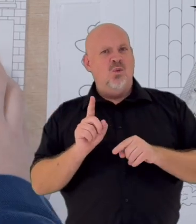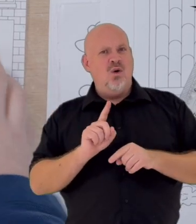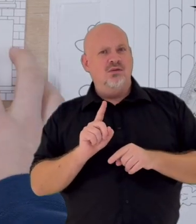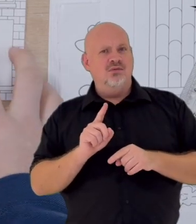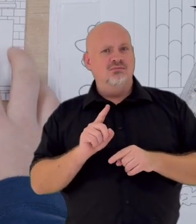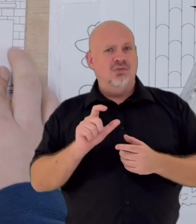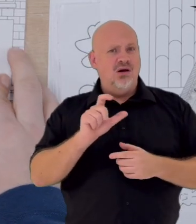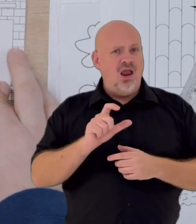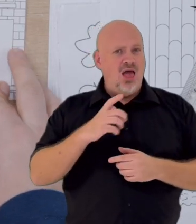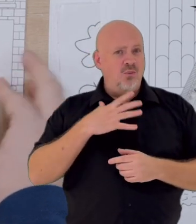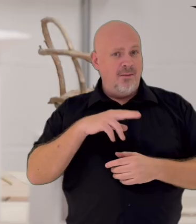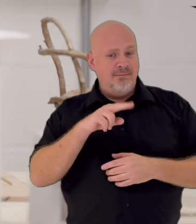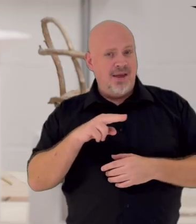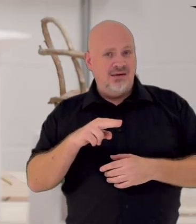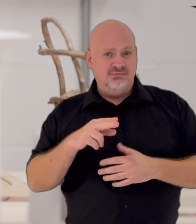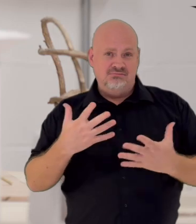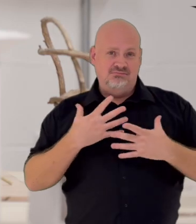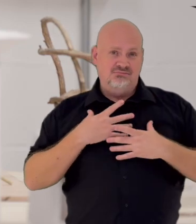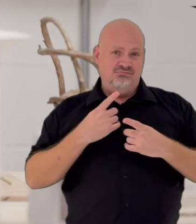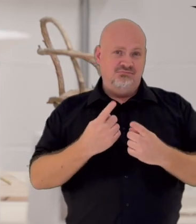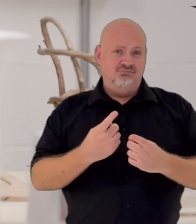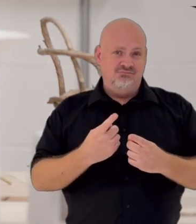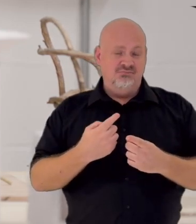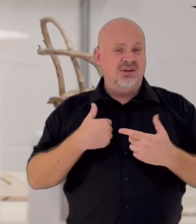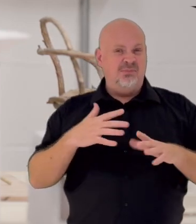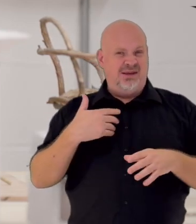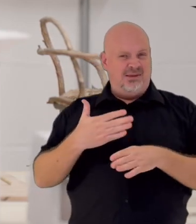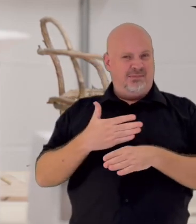And this is entirely up to you. So here's one I did earlier,